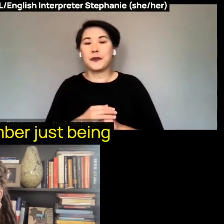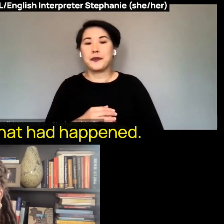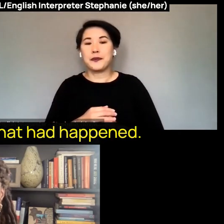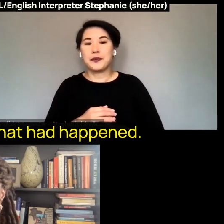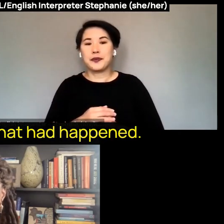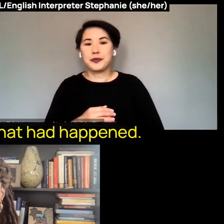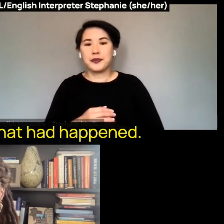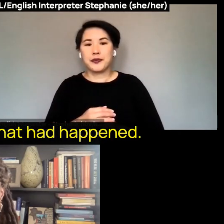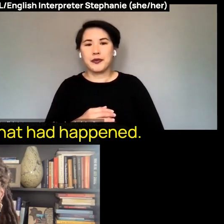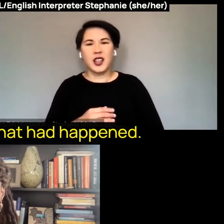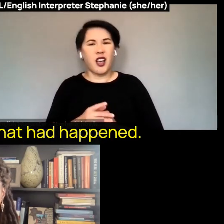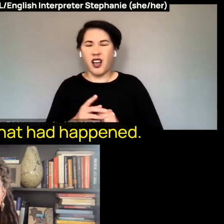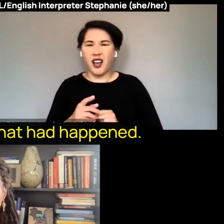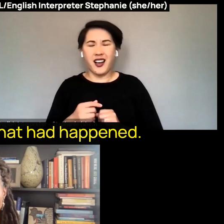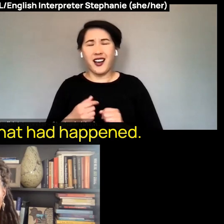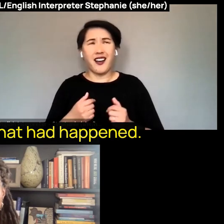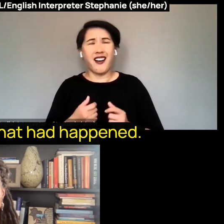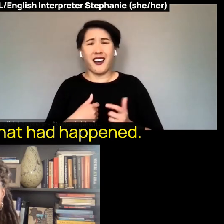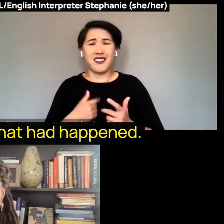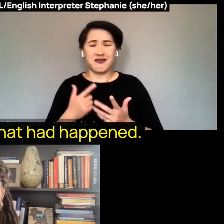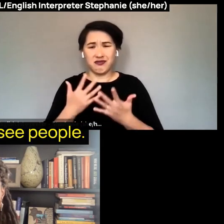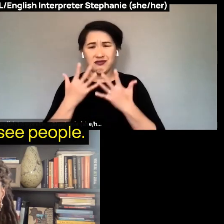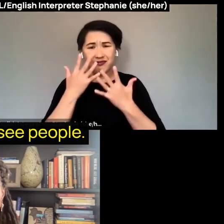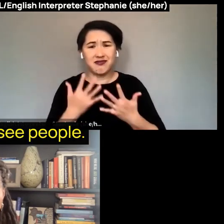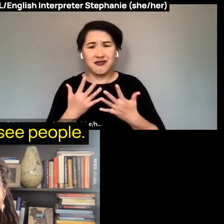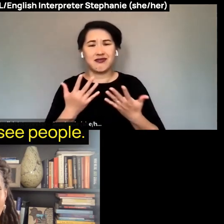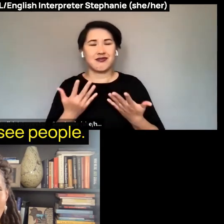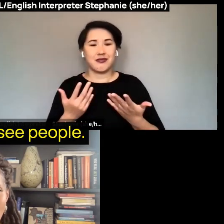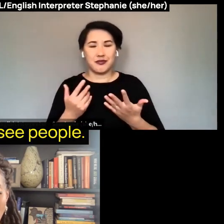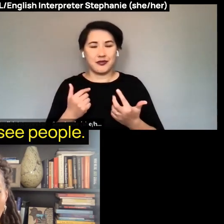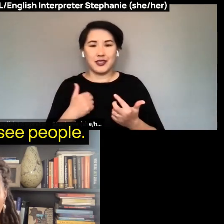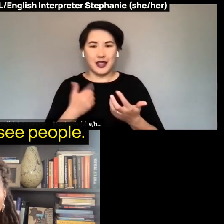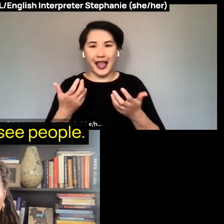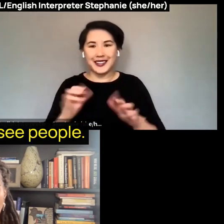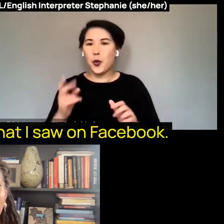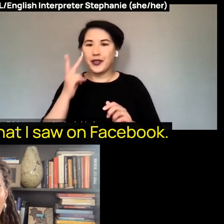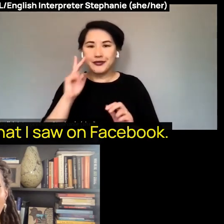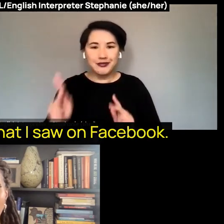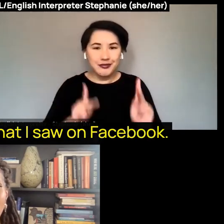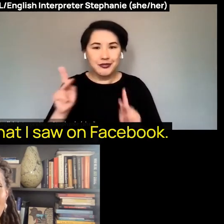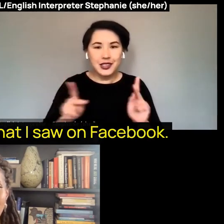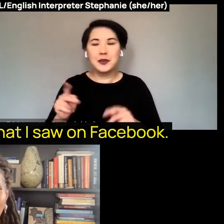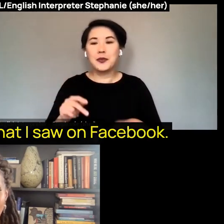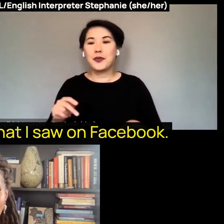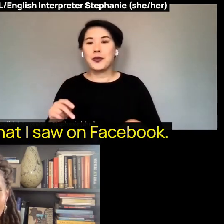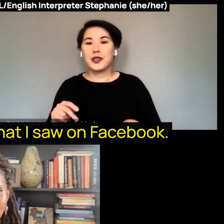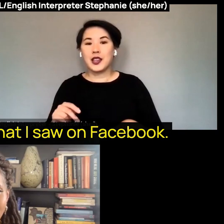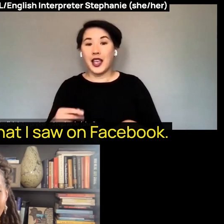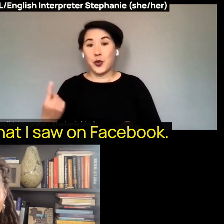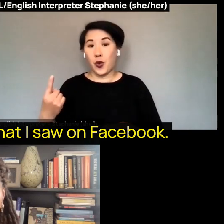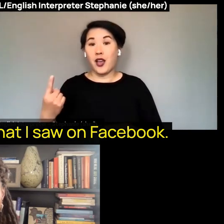remember just being incredibly sad about what had happened. I didn't want to see people. And there was this